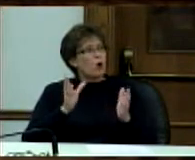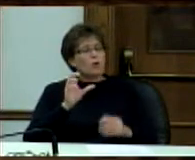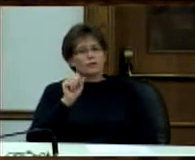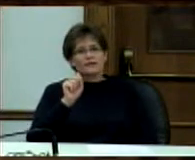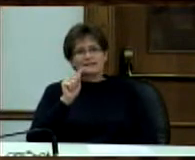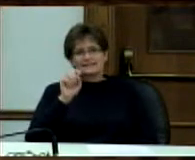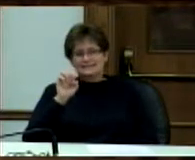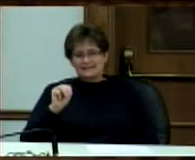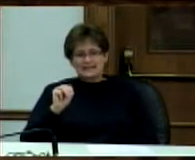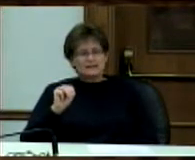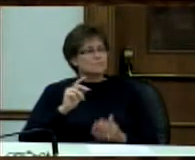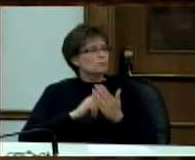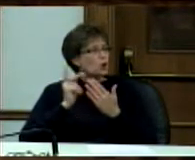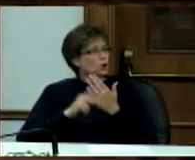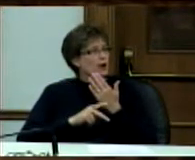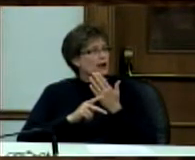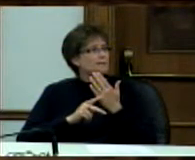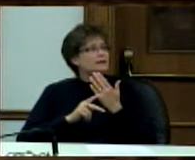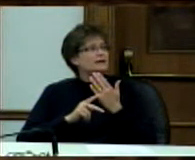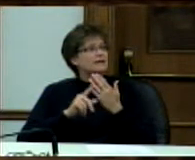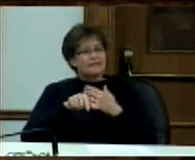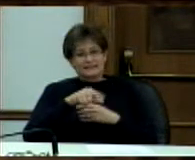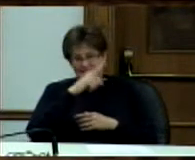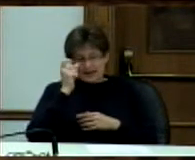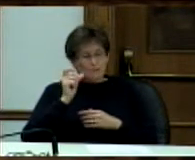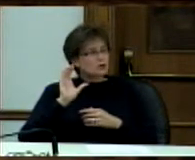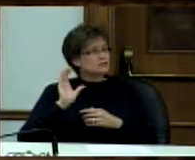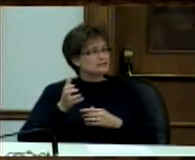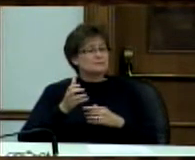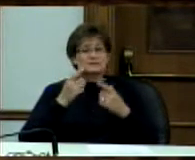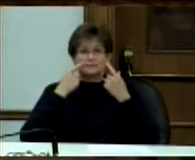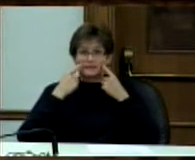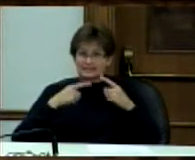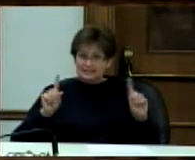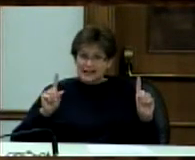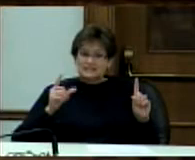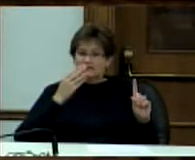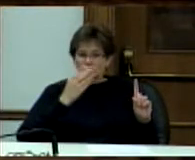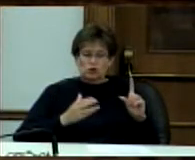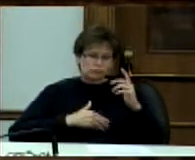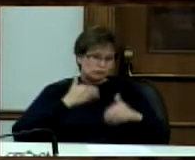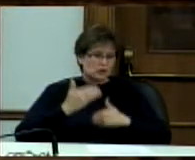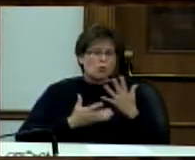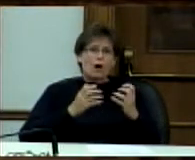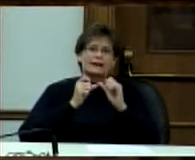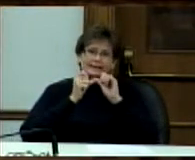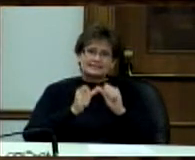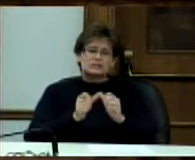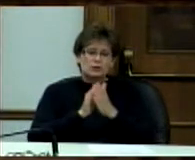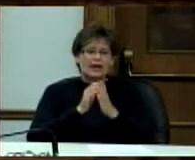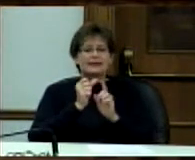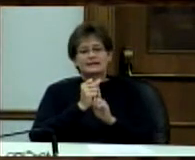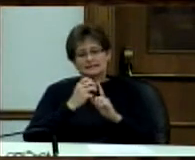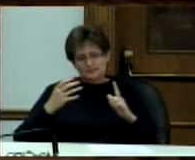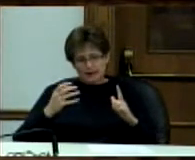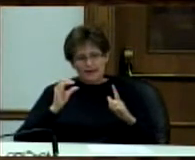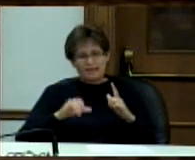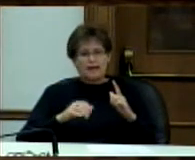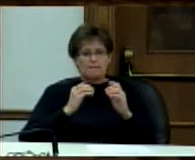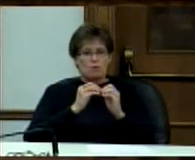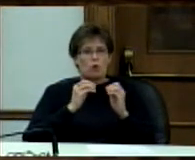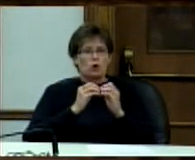promote our STEAM program. This summer it's been seems to be wildly successful, and to keep that going and to expand as